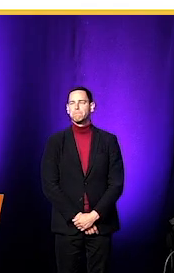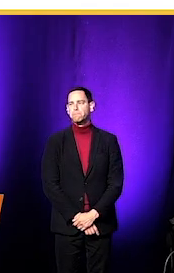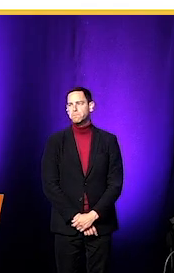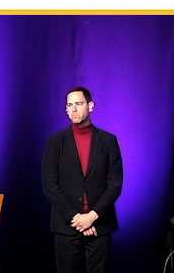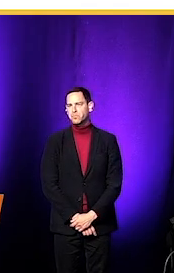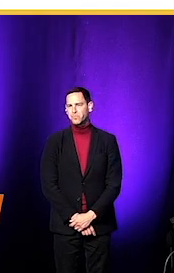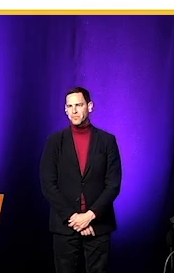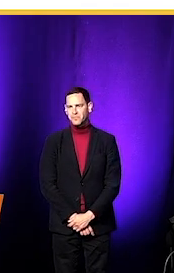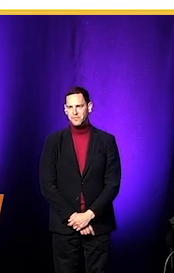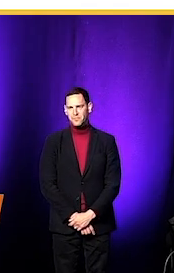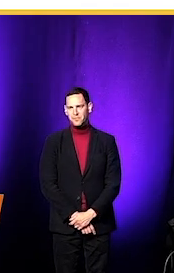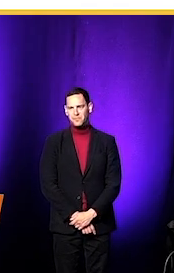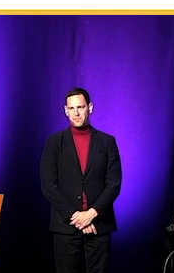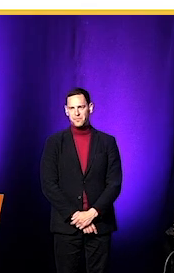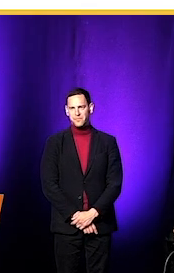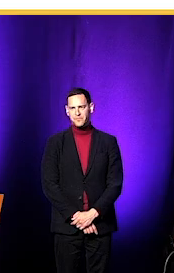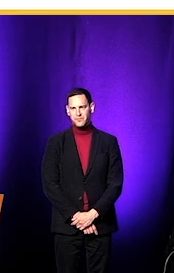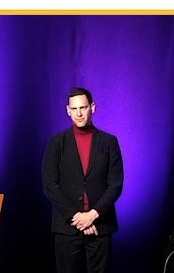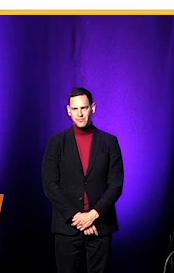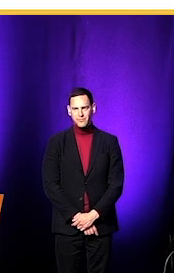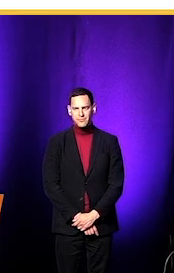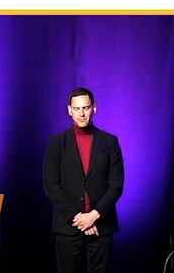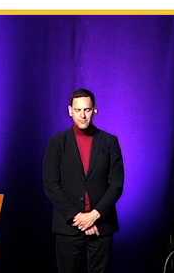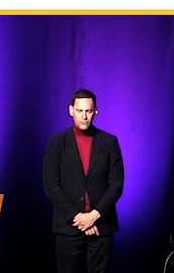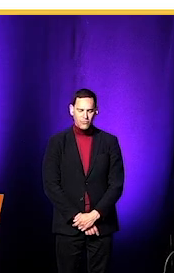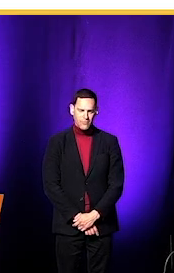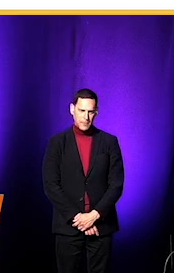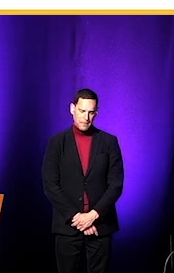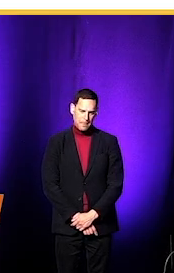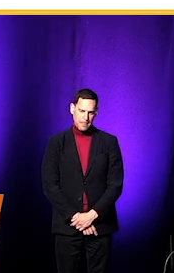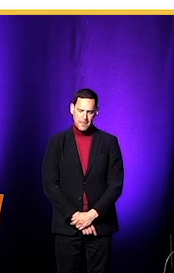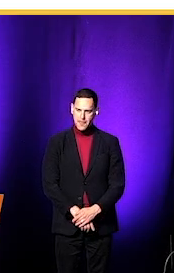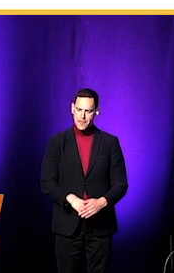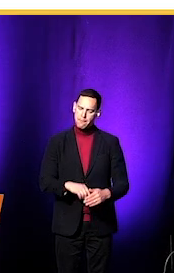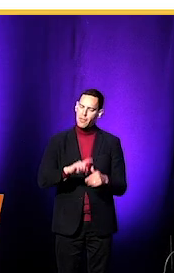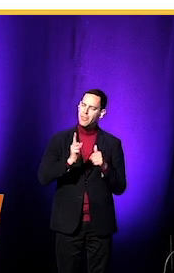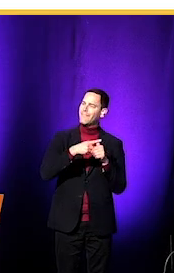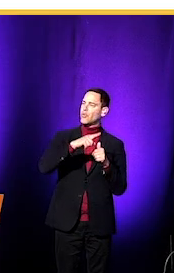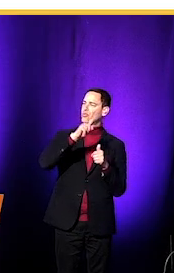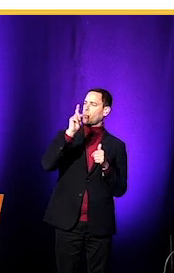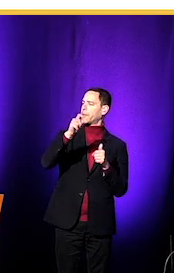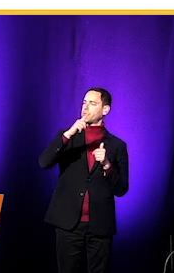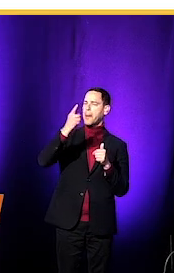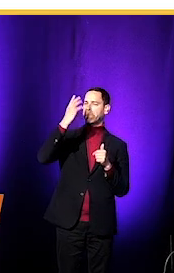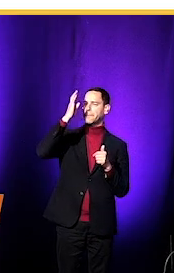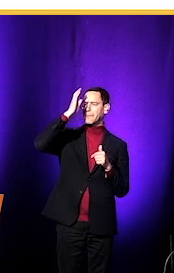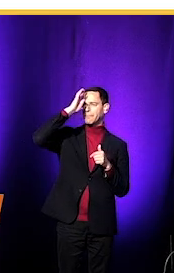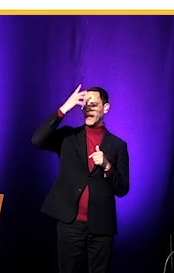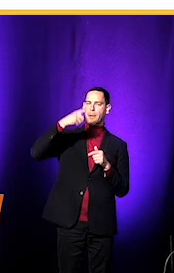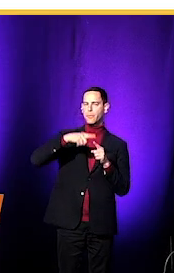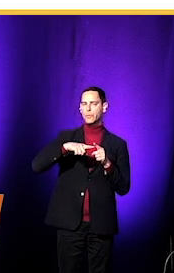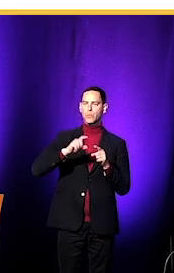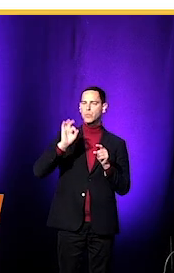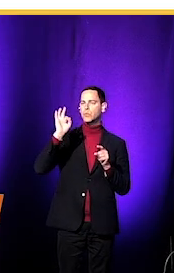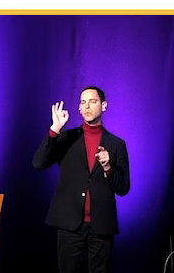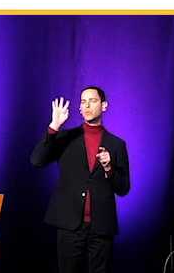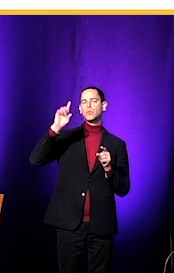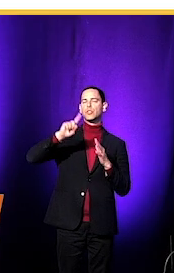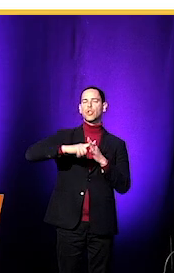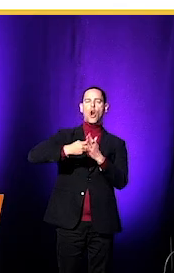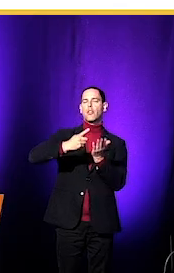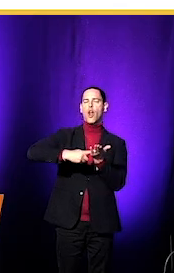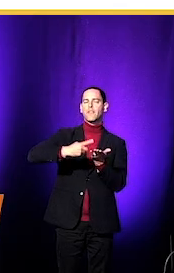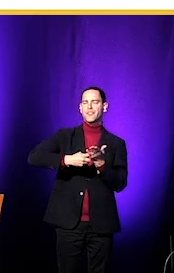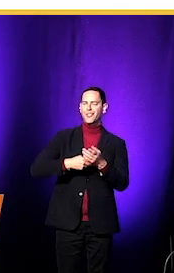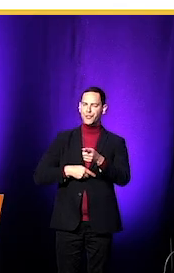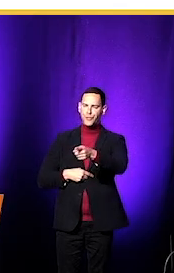Well, that last question, the first question, was one I just made up to get things started. But what I've been thinking about... So mischievous, Barbara.